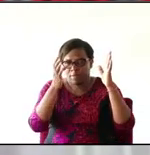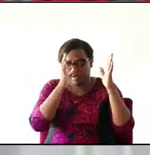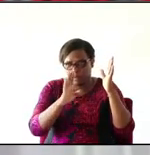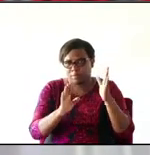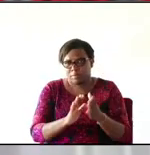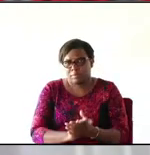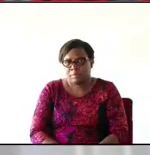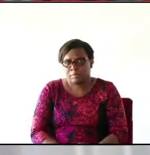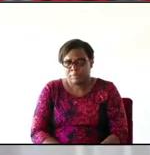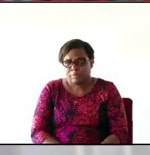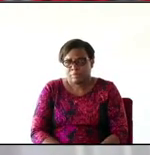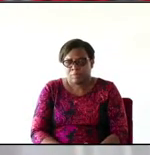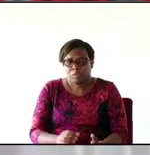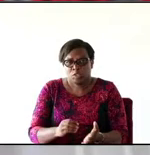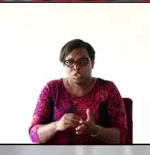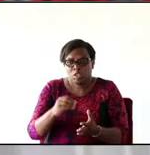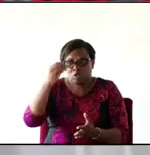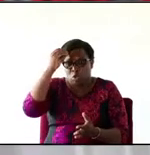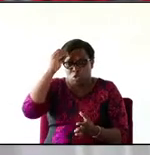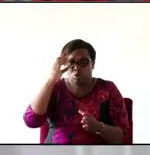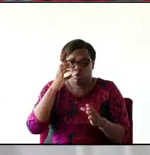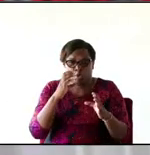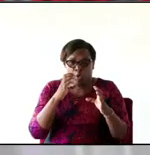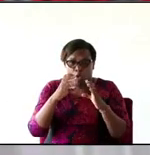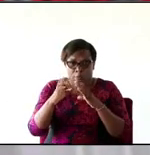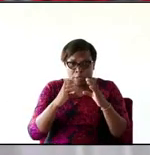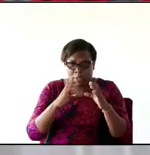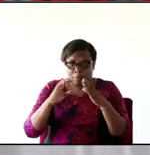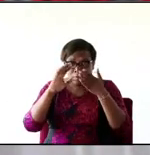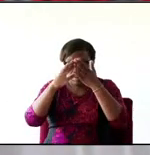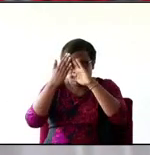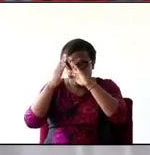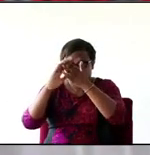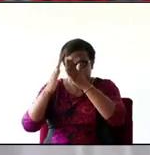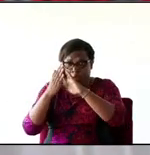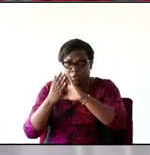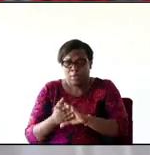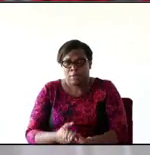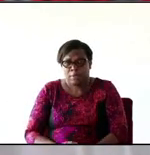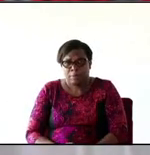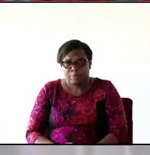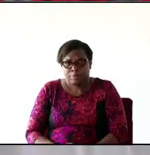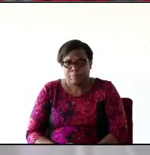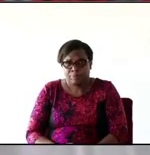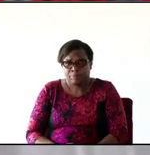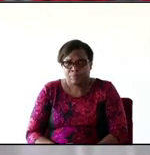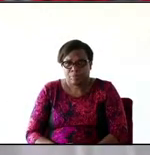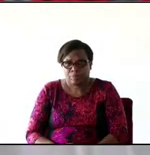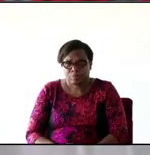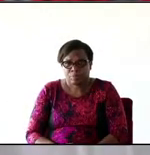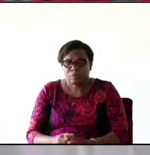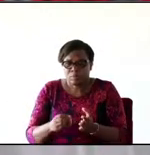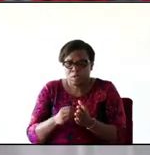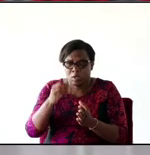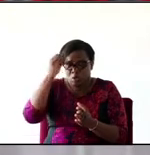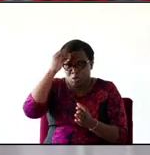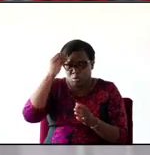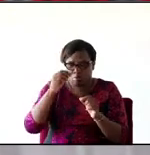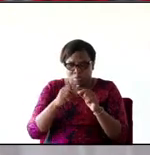She has learned how to communicate with the community in Cambodia. learn their